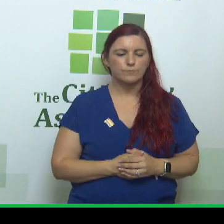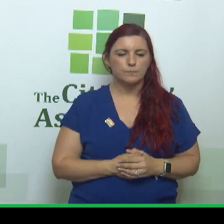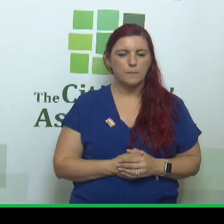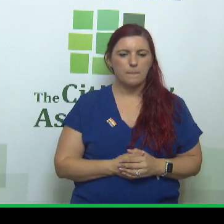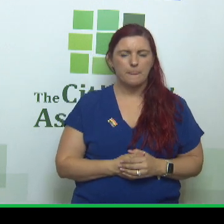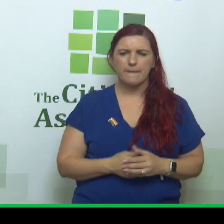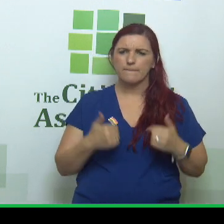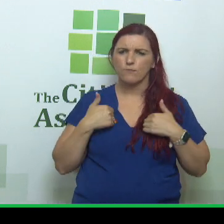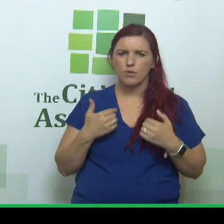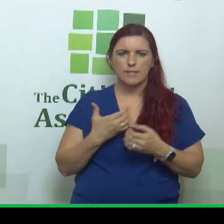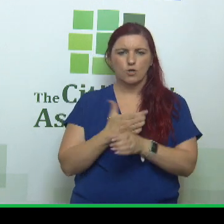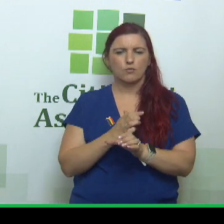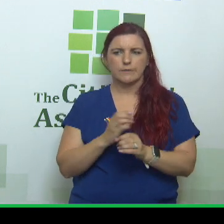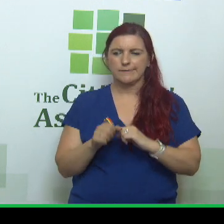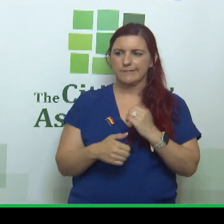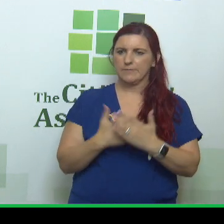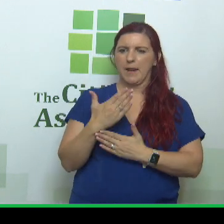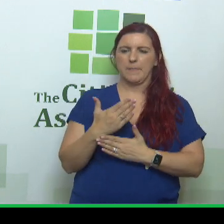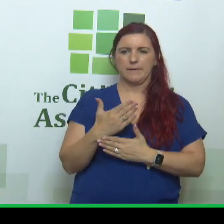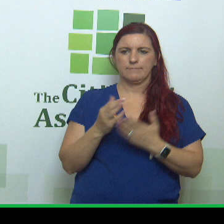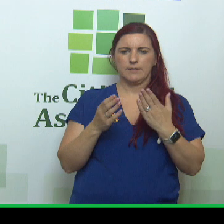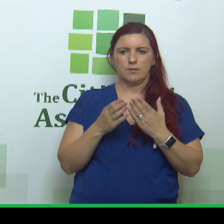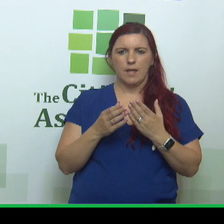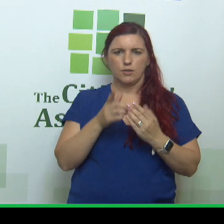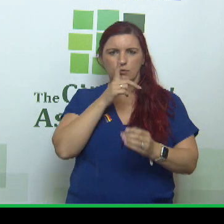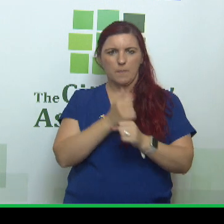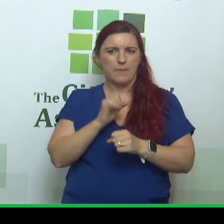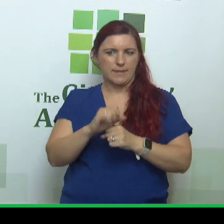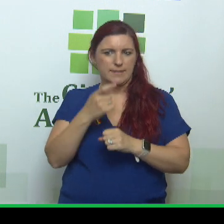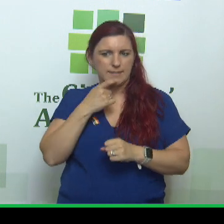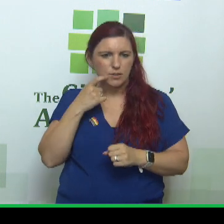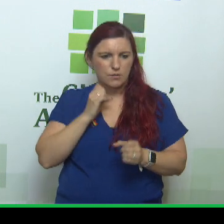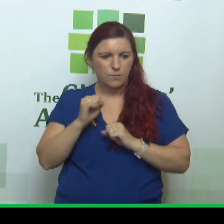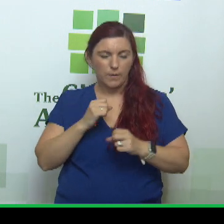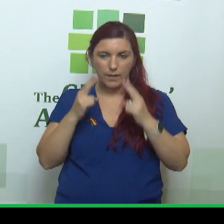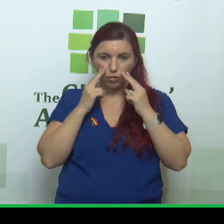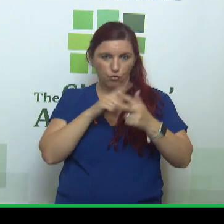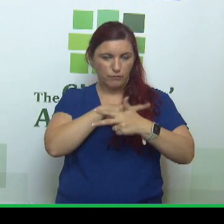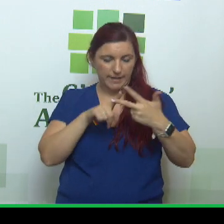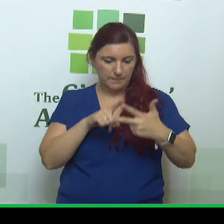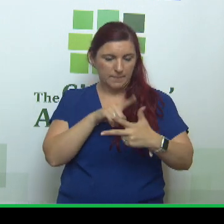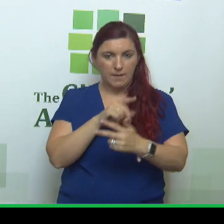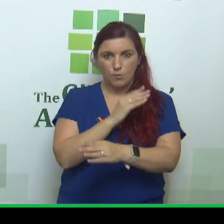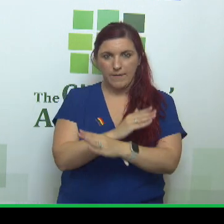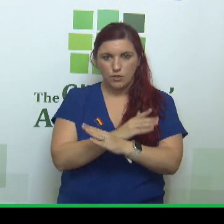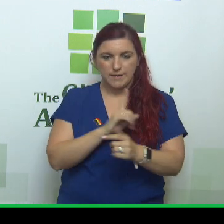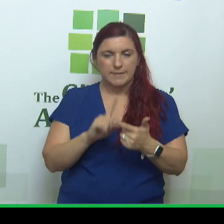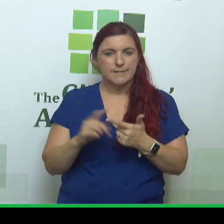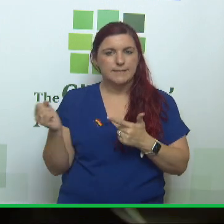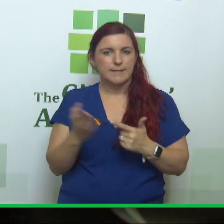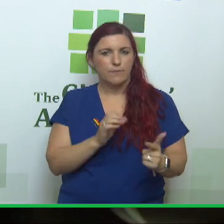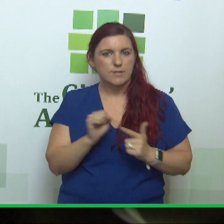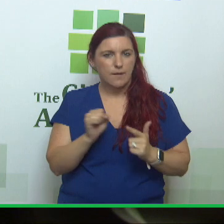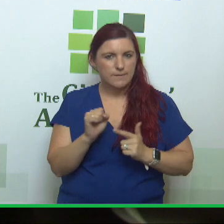For us as a country to develop and address the issues of addiction and homelessness, we need to address 3 key areas: prevention, deliver tailored